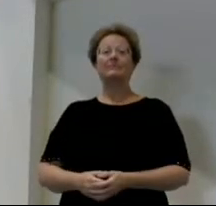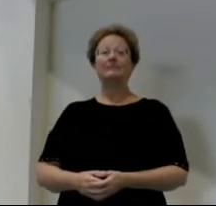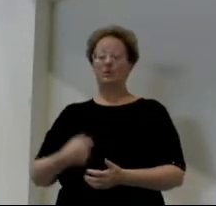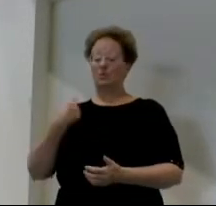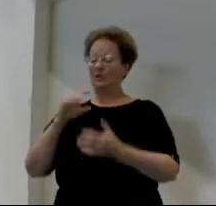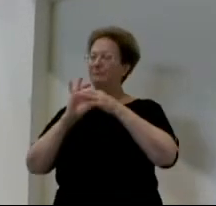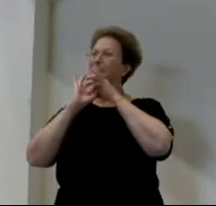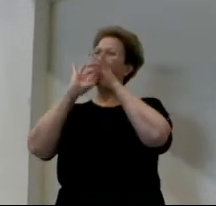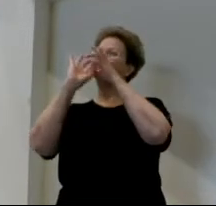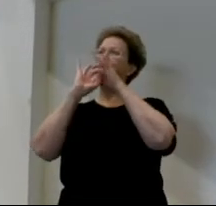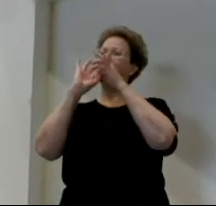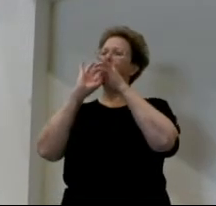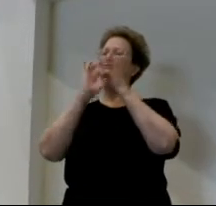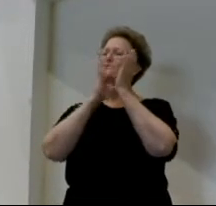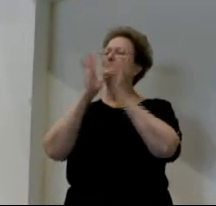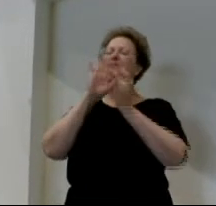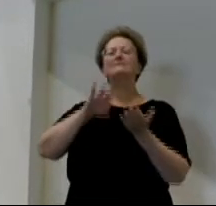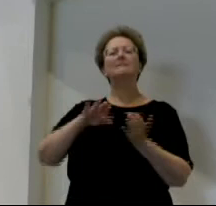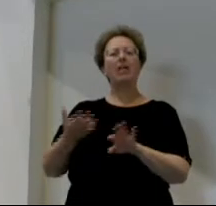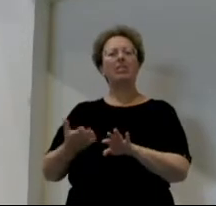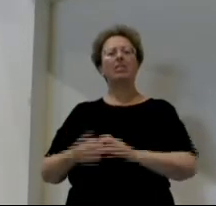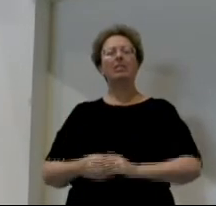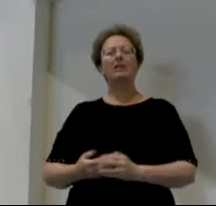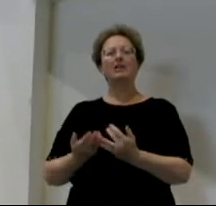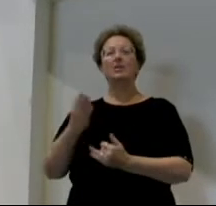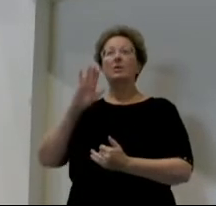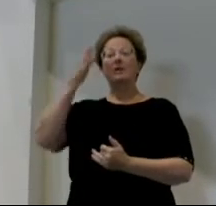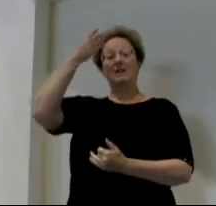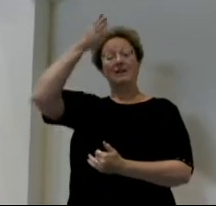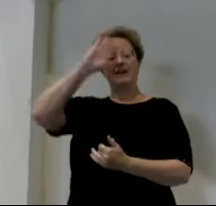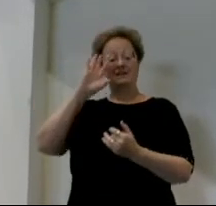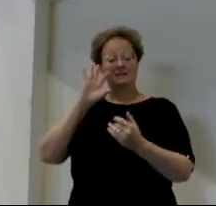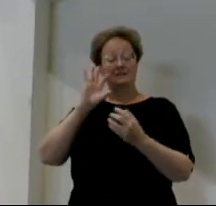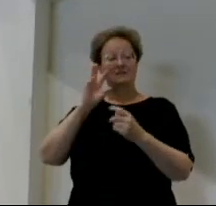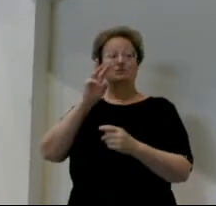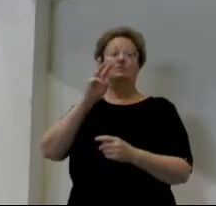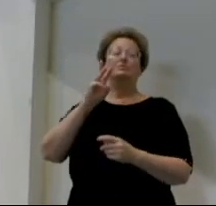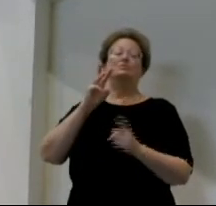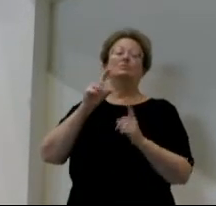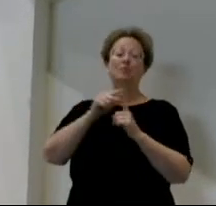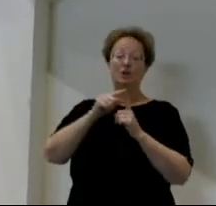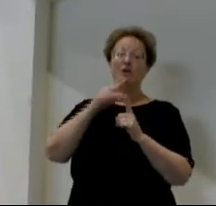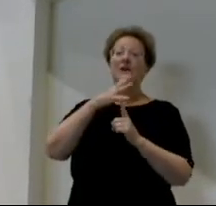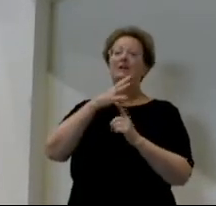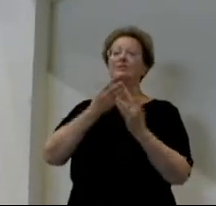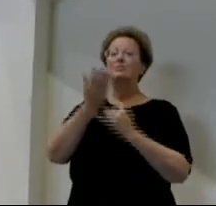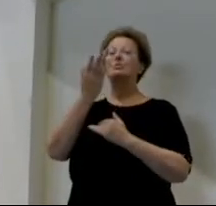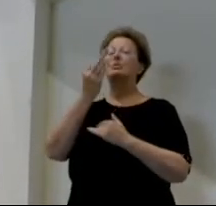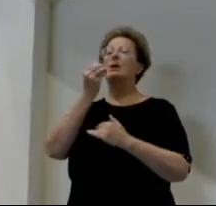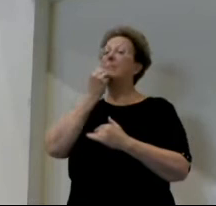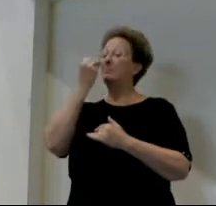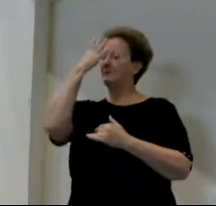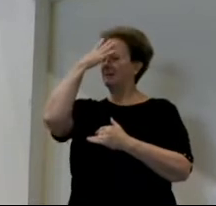connected to the death of Jesus Christ by the power of God's word in the waters of baptism. Again, do you not know that all of us who've